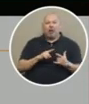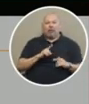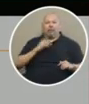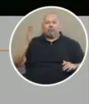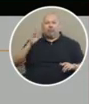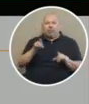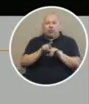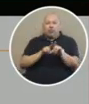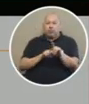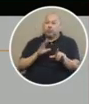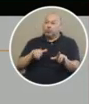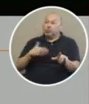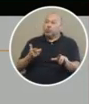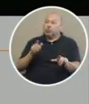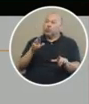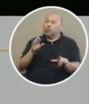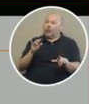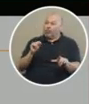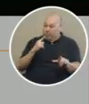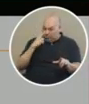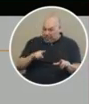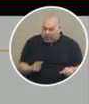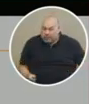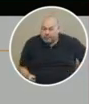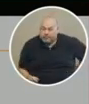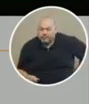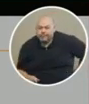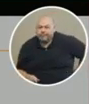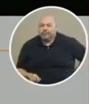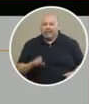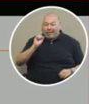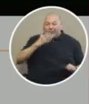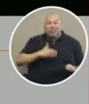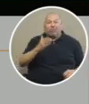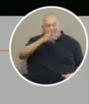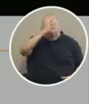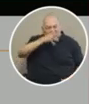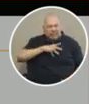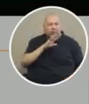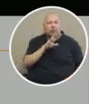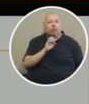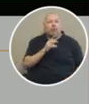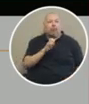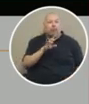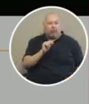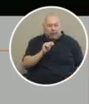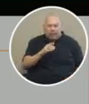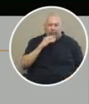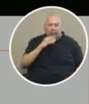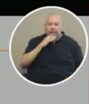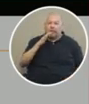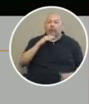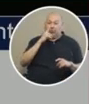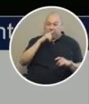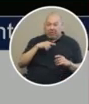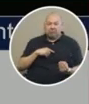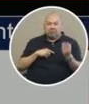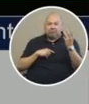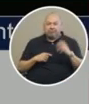speakers as well. So Robert, if you can take it from there. Yes, sir. Good morning again, Mayor and Council. Robert Cortines. IT, will you go to the next slide,